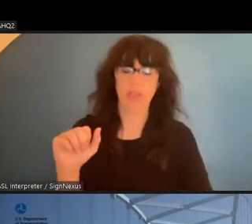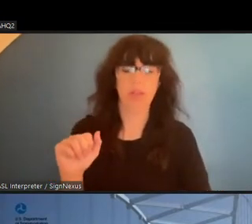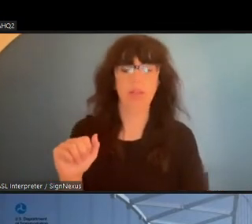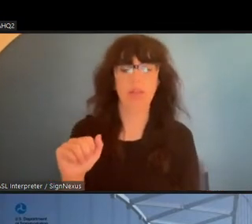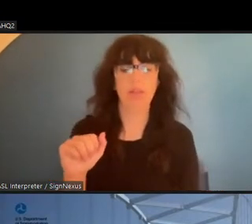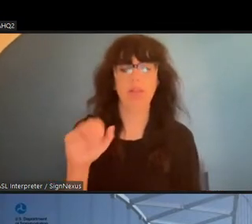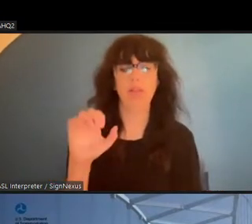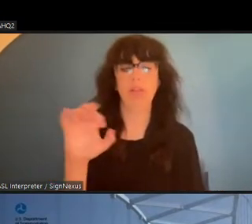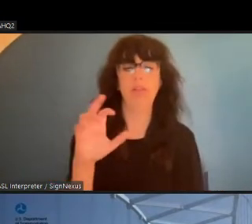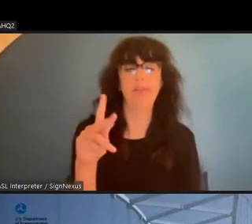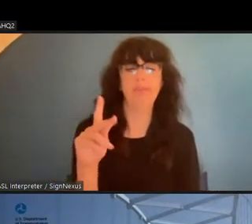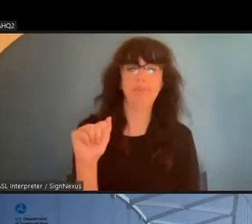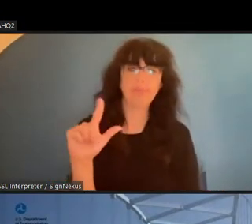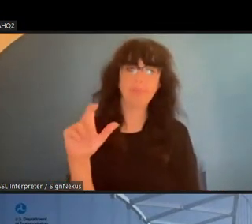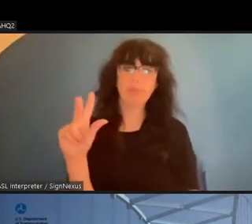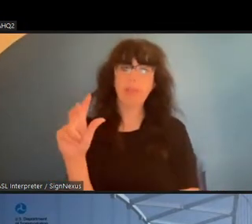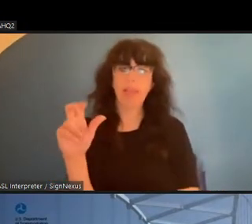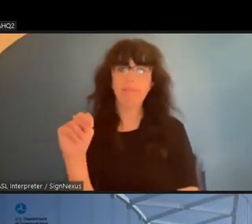erica levin